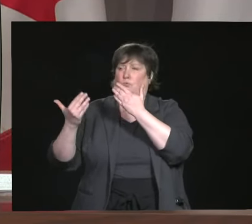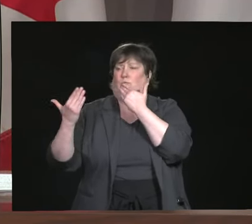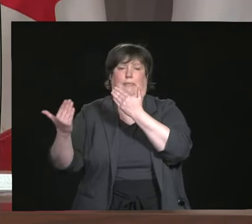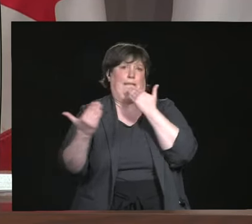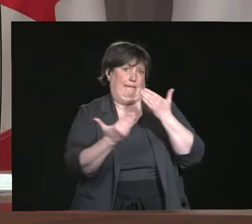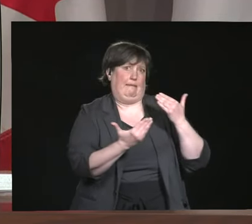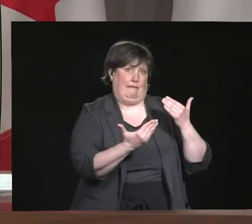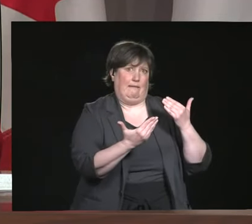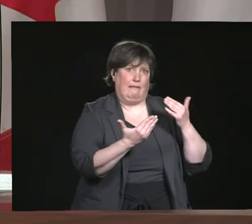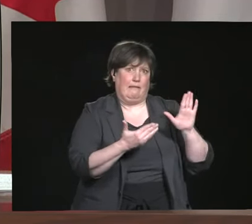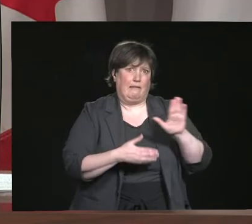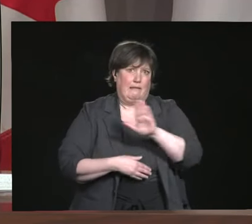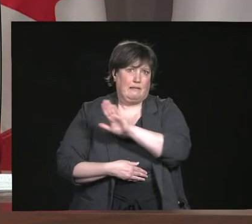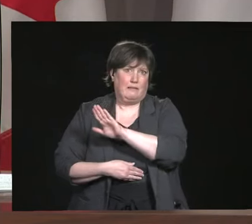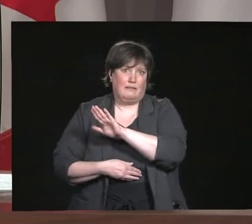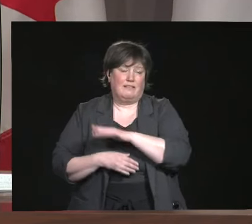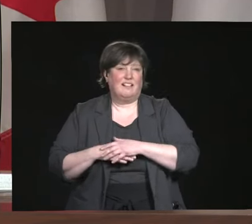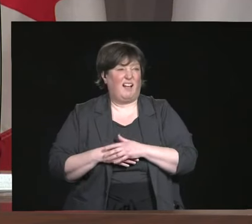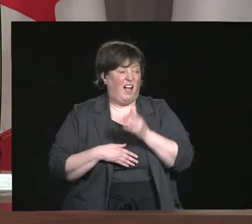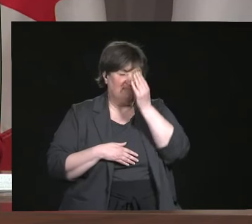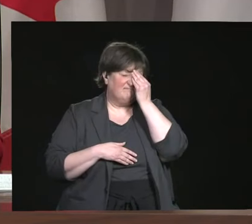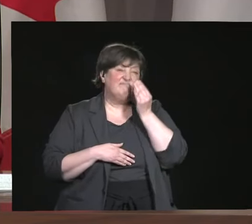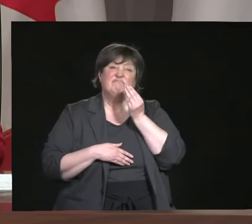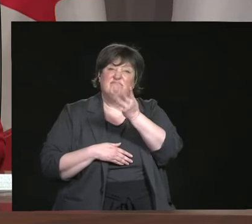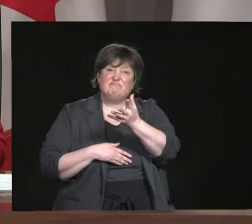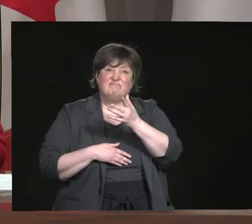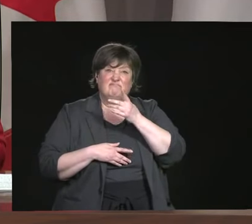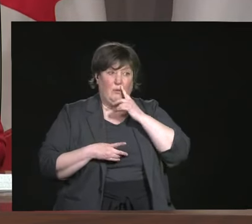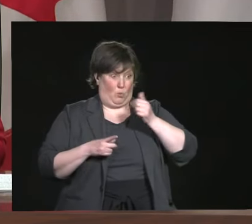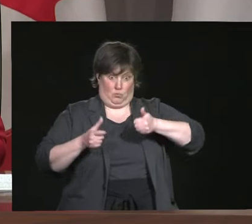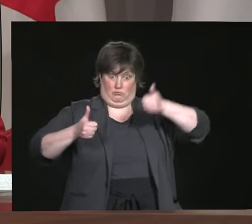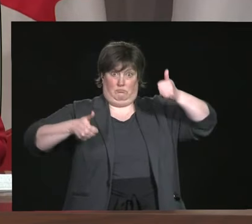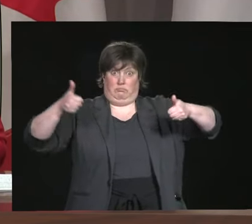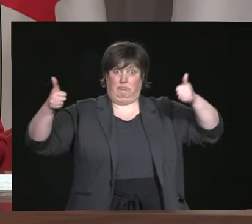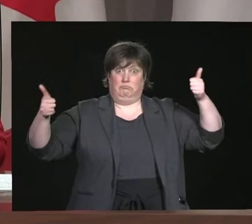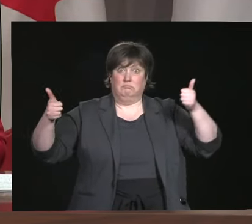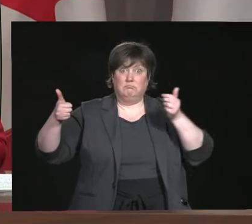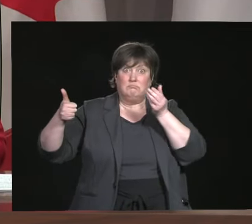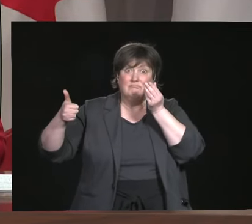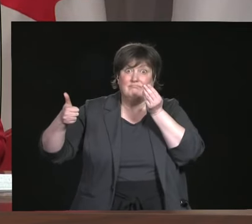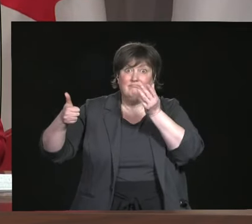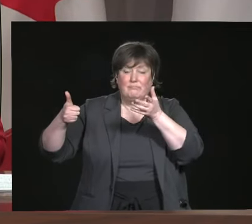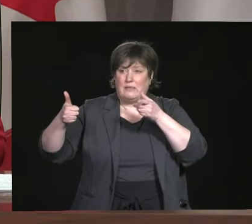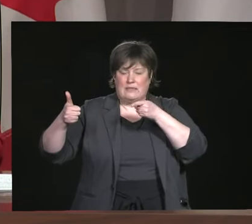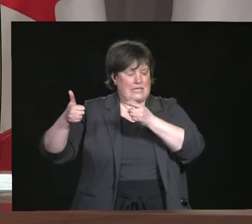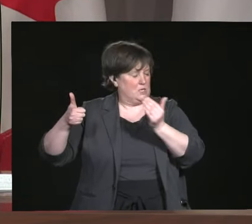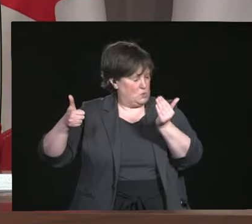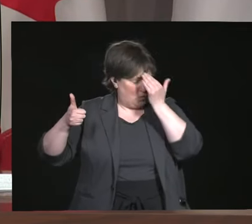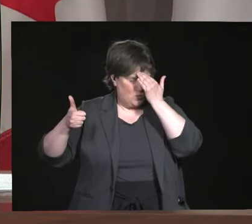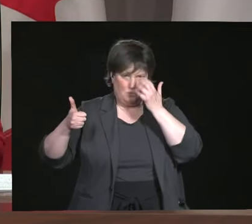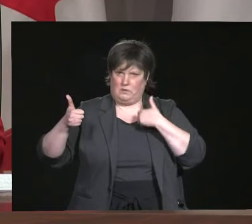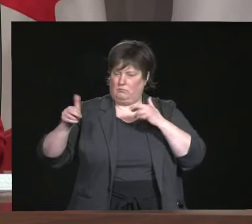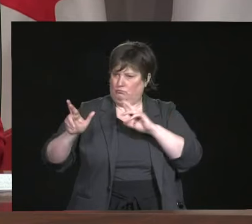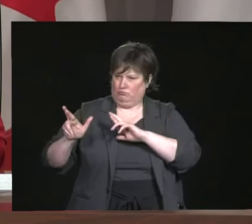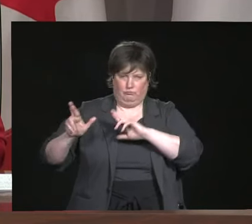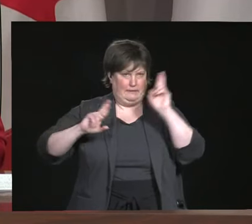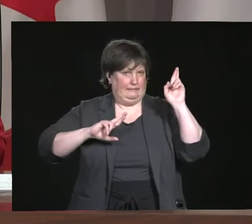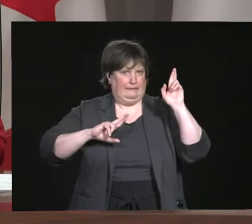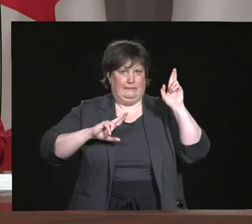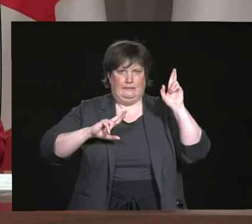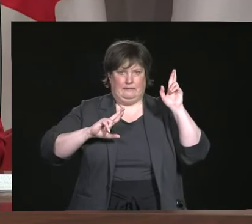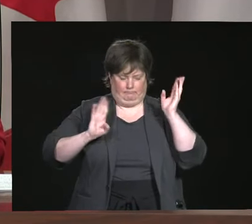how focused the premiers are on being ready for worst